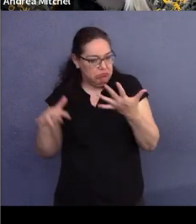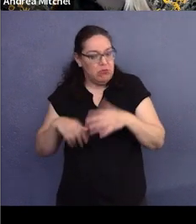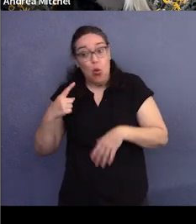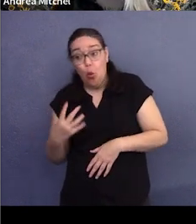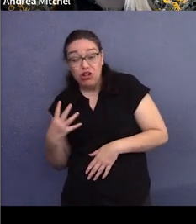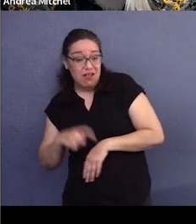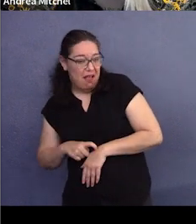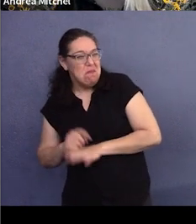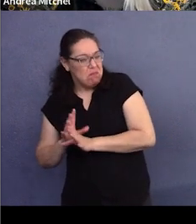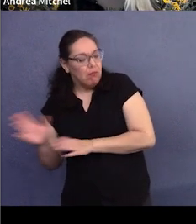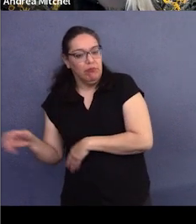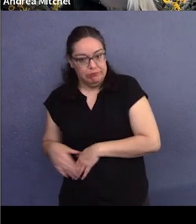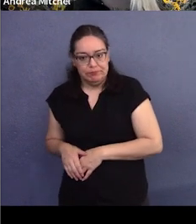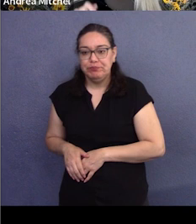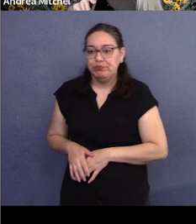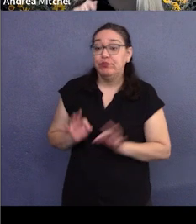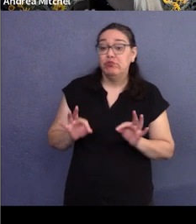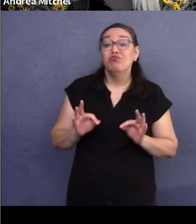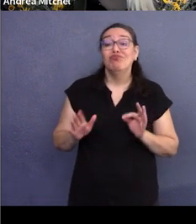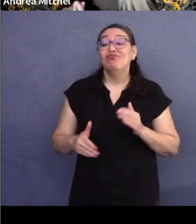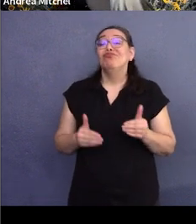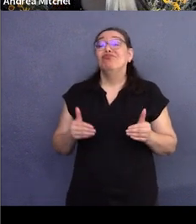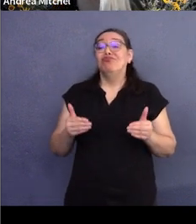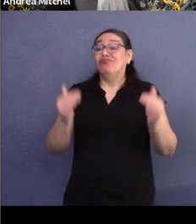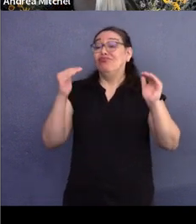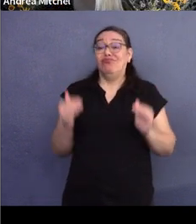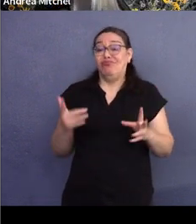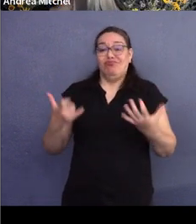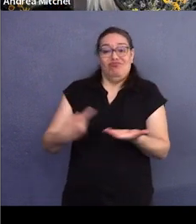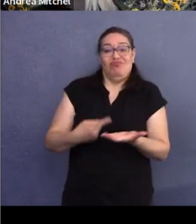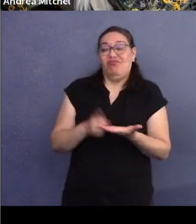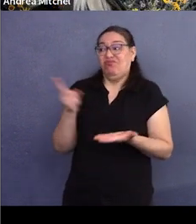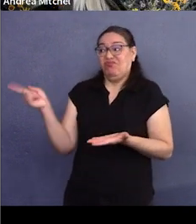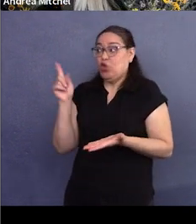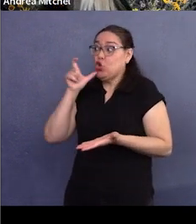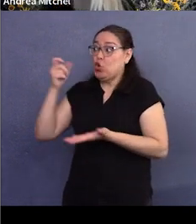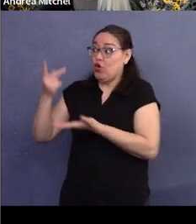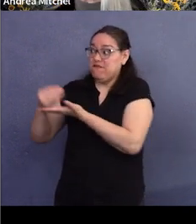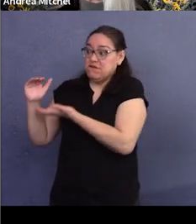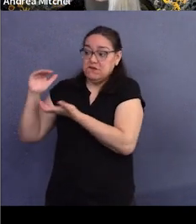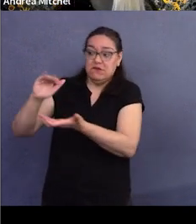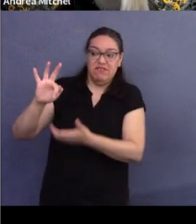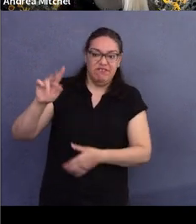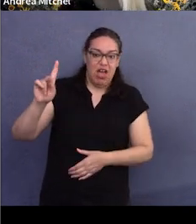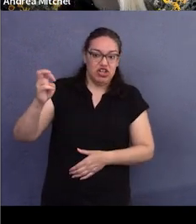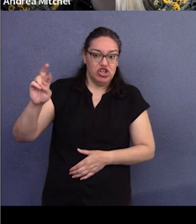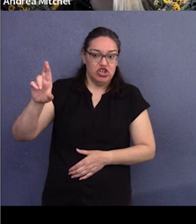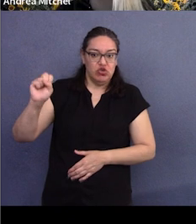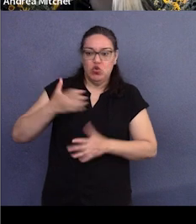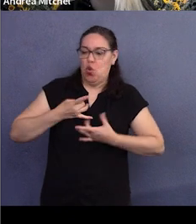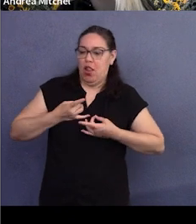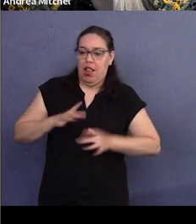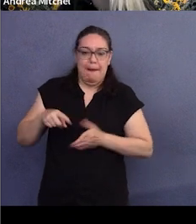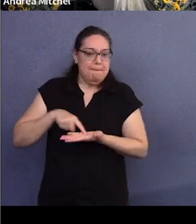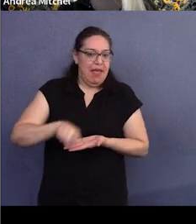On to the next slide, because we're going to talk a little bit about what funders don't like to pay for. Number one, funders don't like to pay for